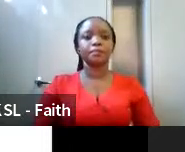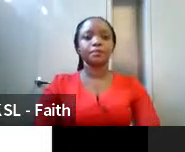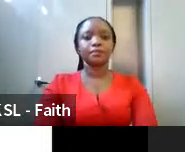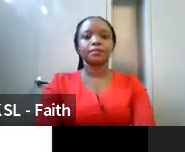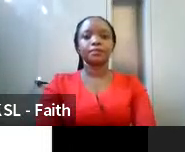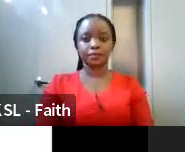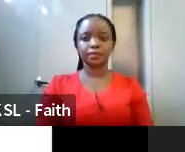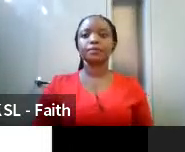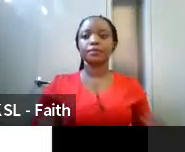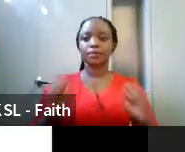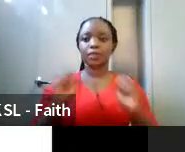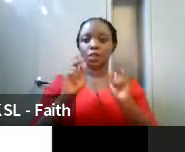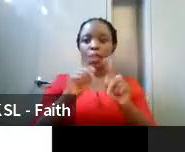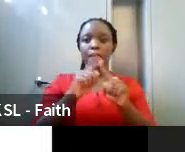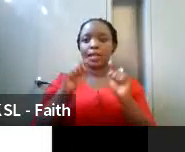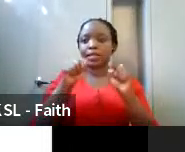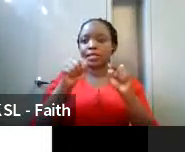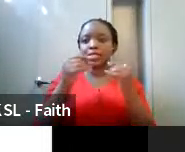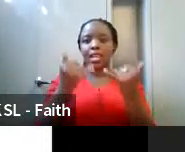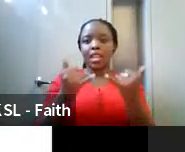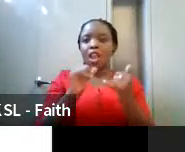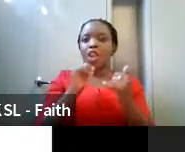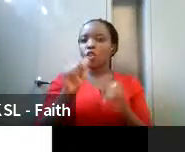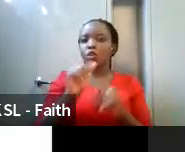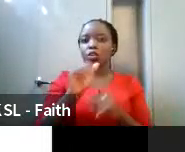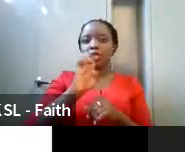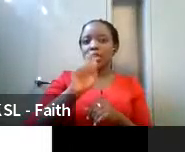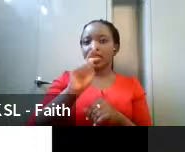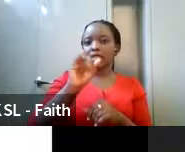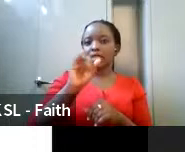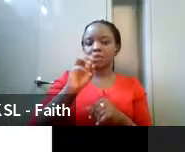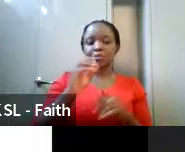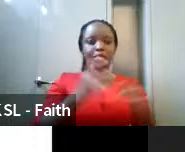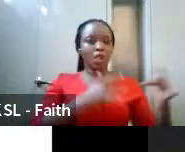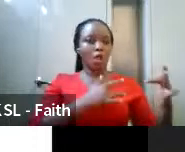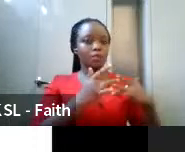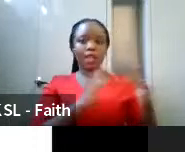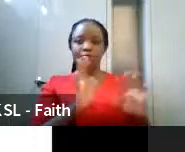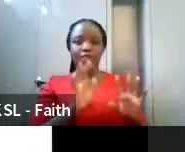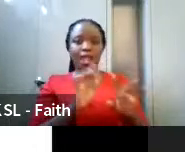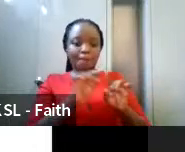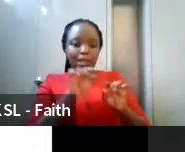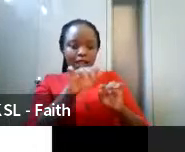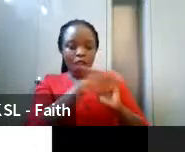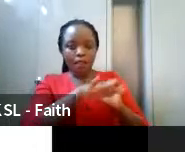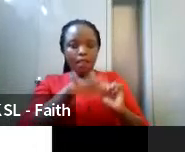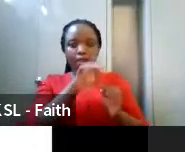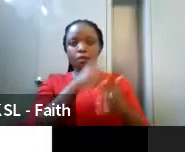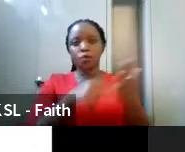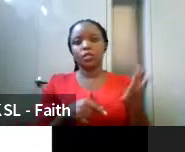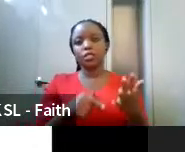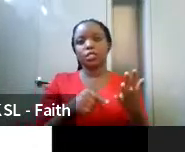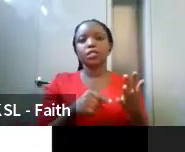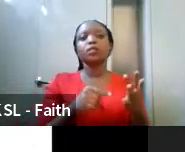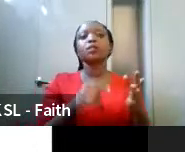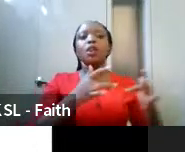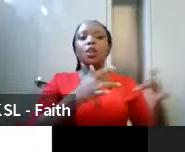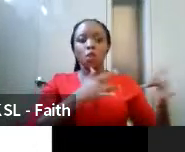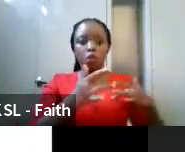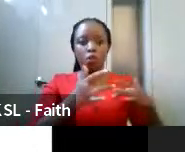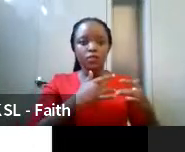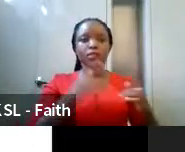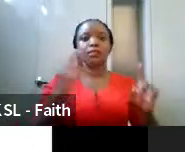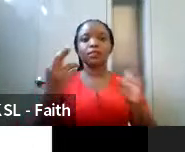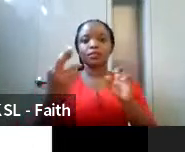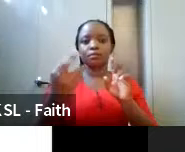Okay. But that is no longer an eTIMS compliance issue. That is just an issue that is related to